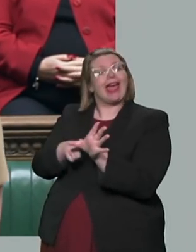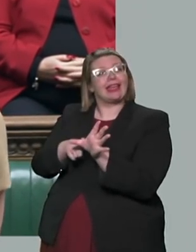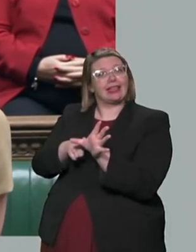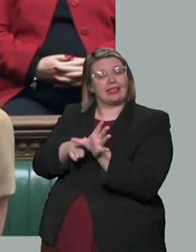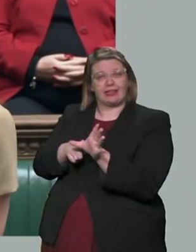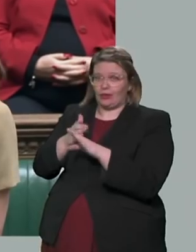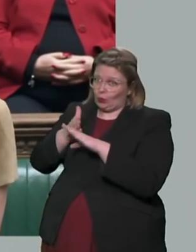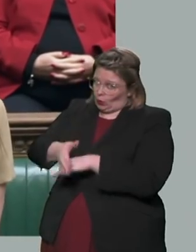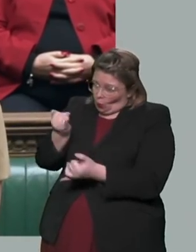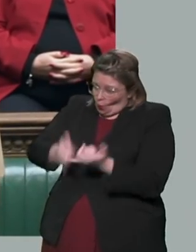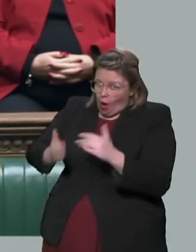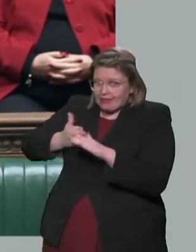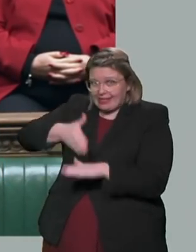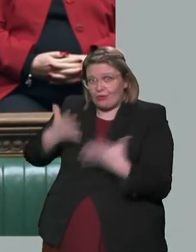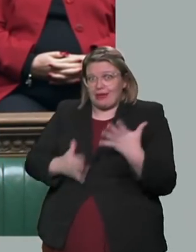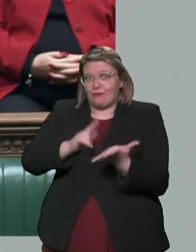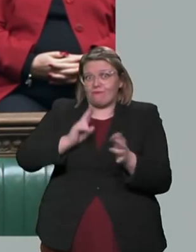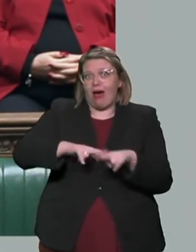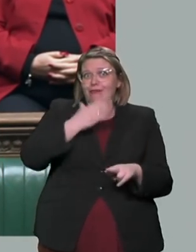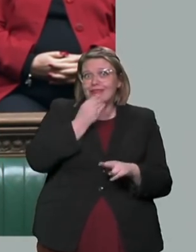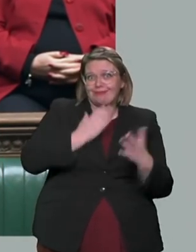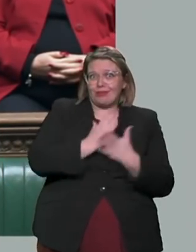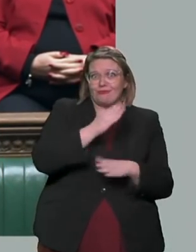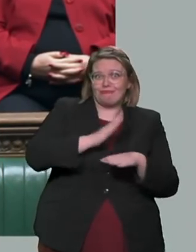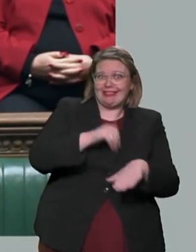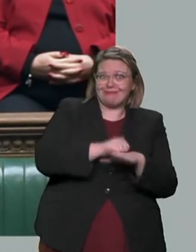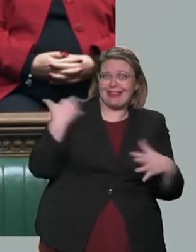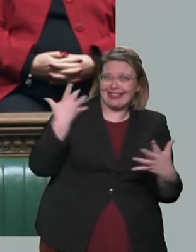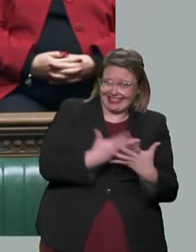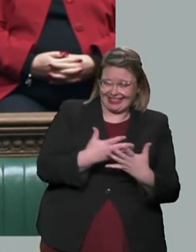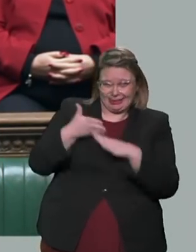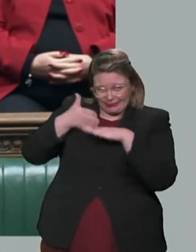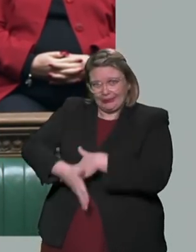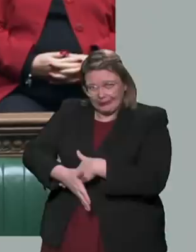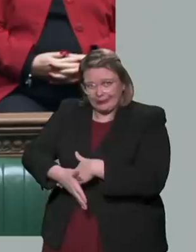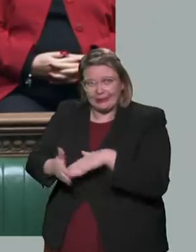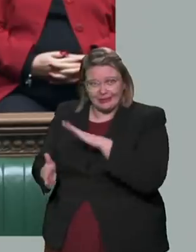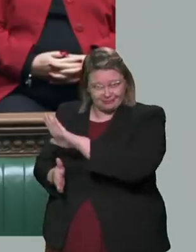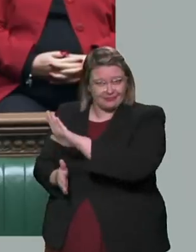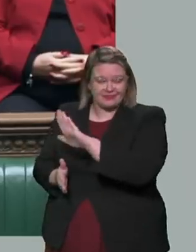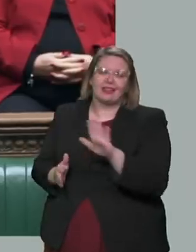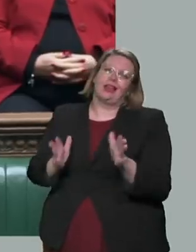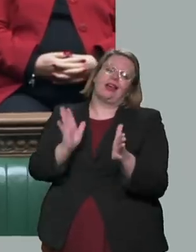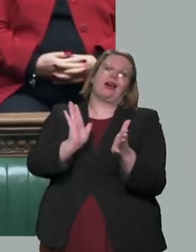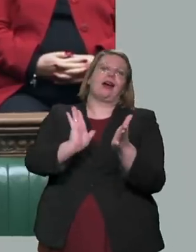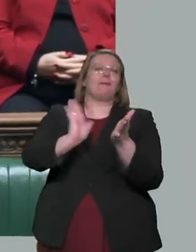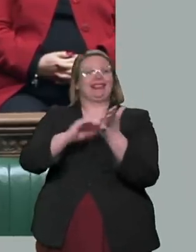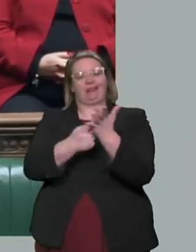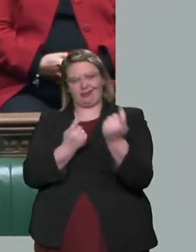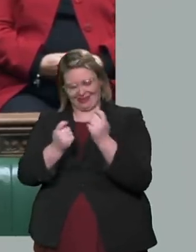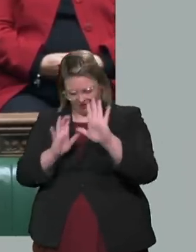than Santa over the festive period. Mr. Speaker, in October,